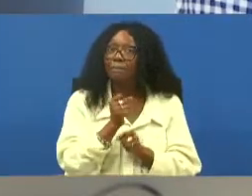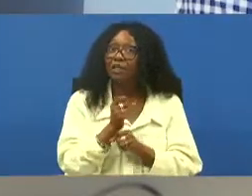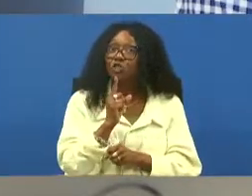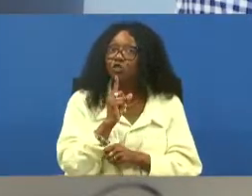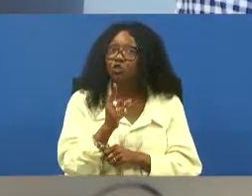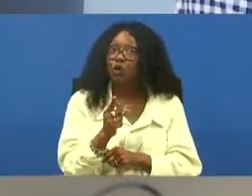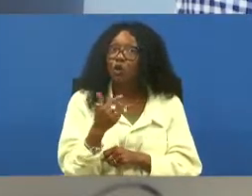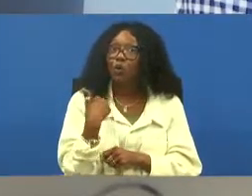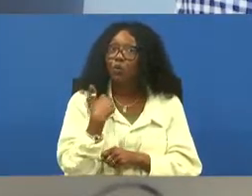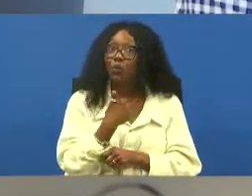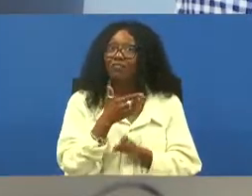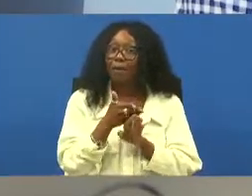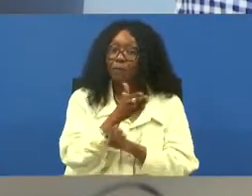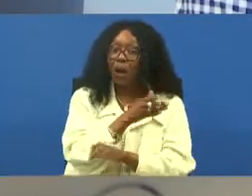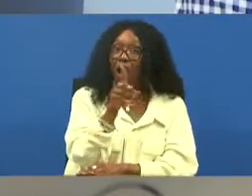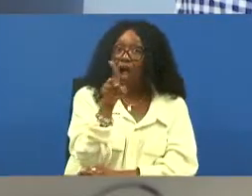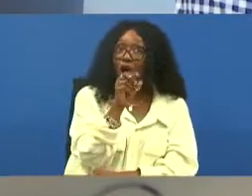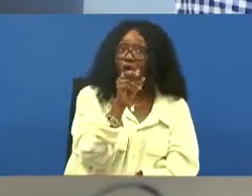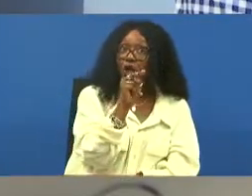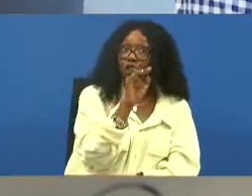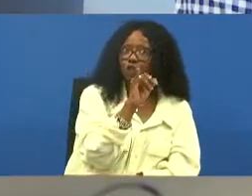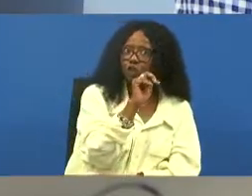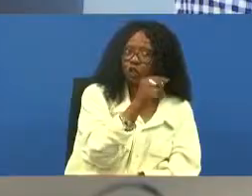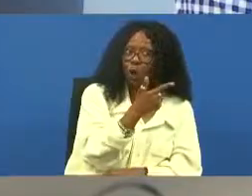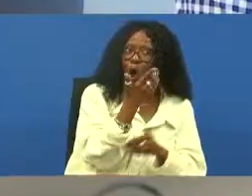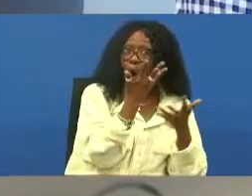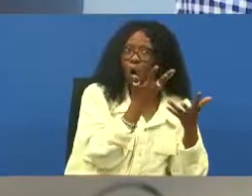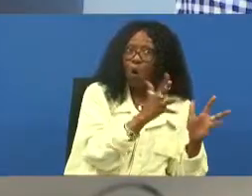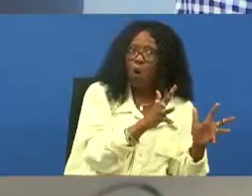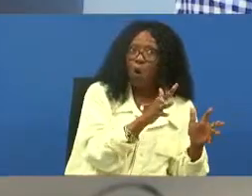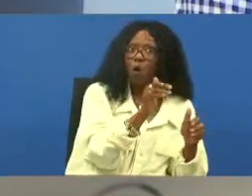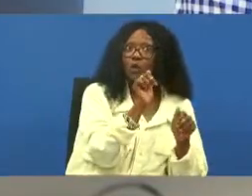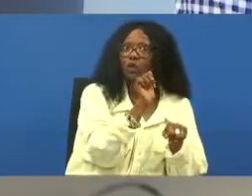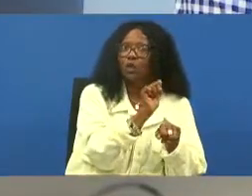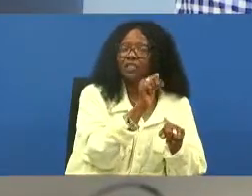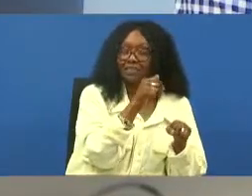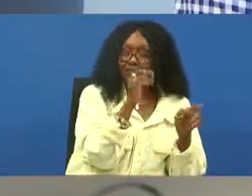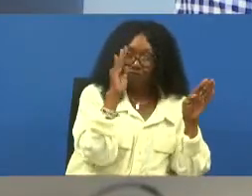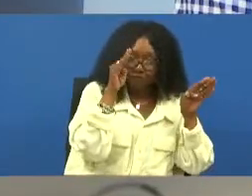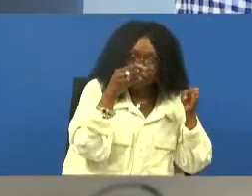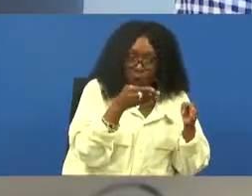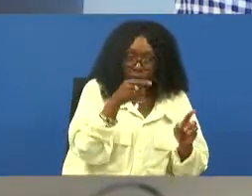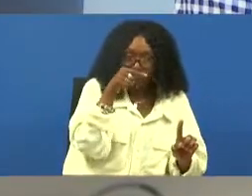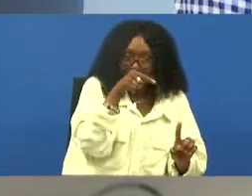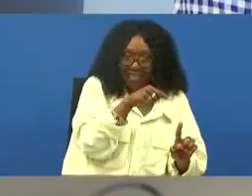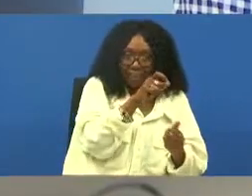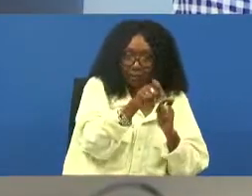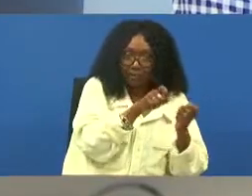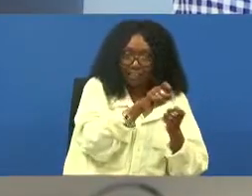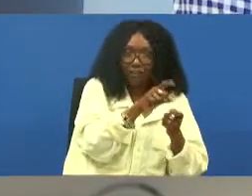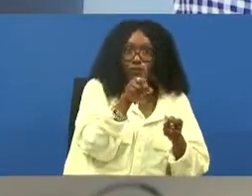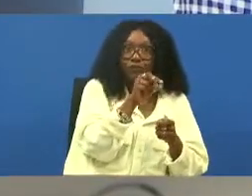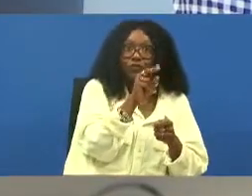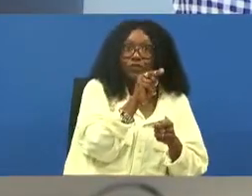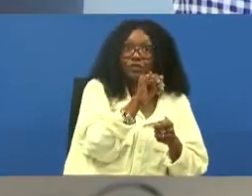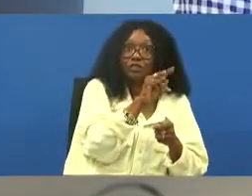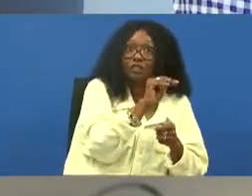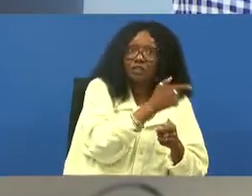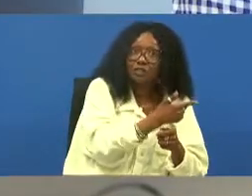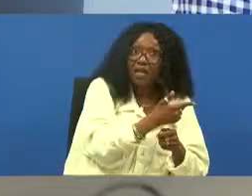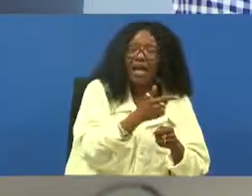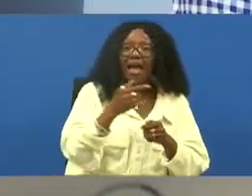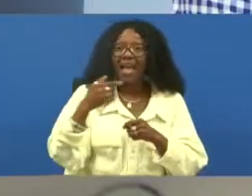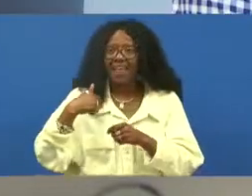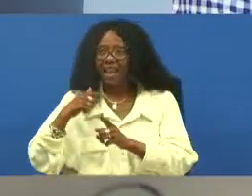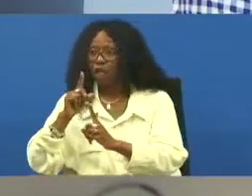we have a prior zoning that's already done already, you know, let's work around that zoning. And so, you know, after conversing with